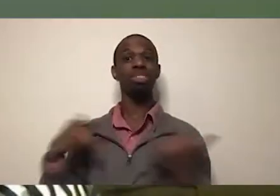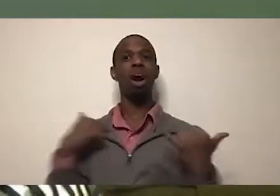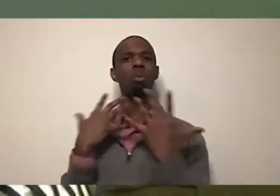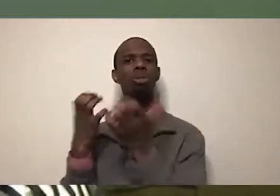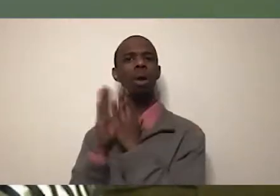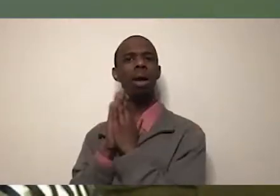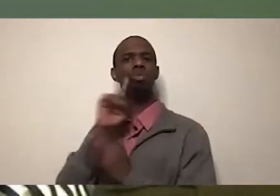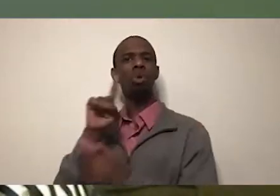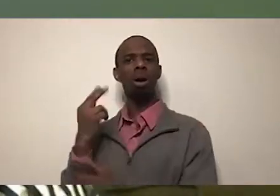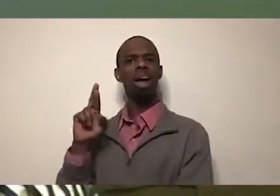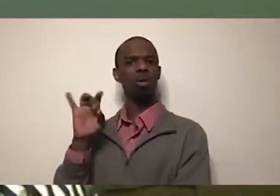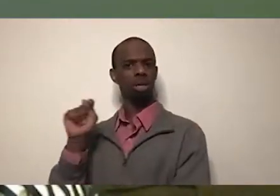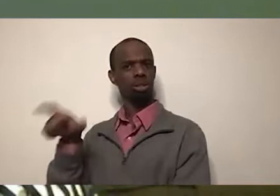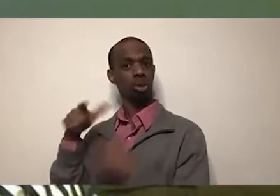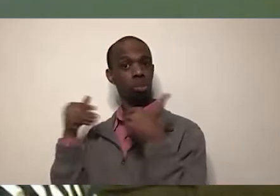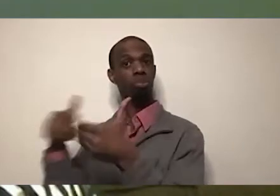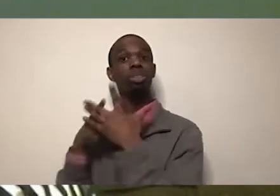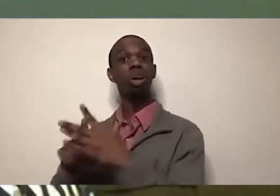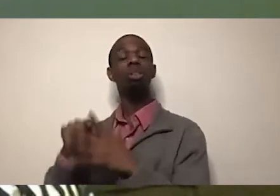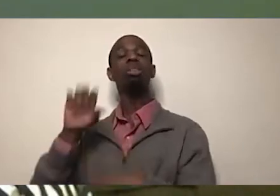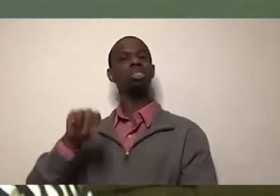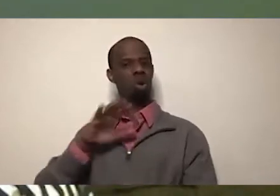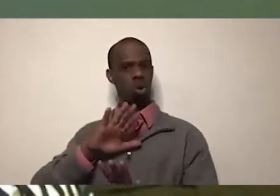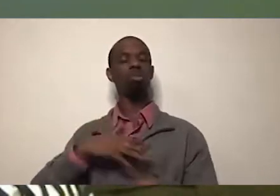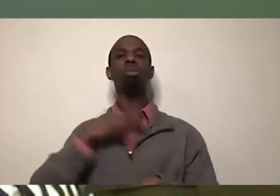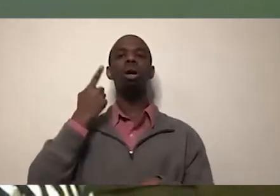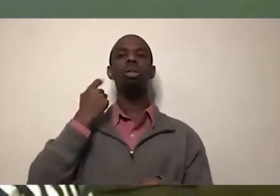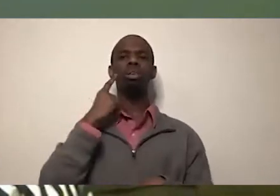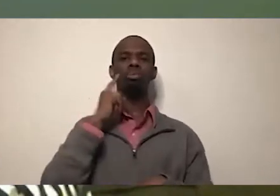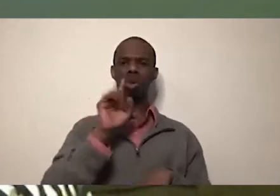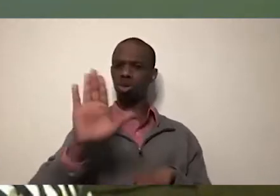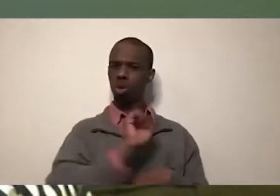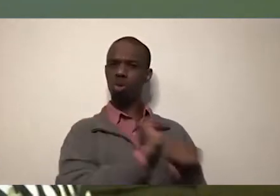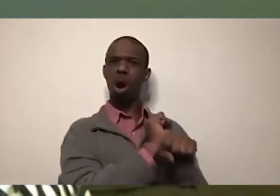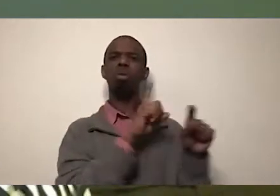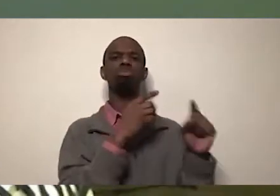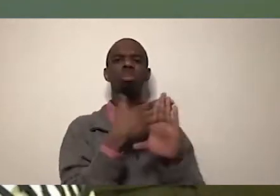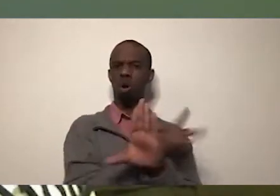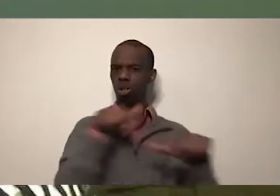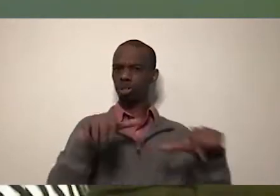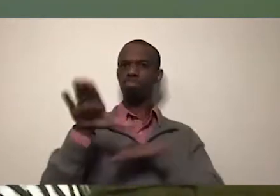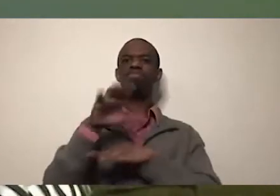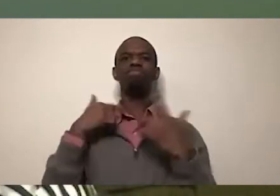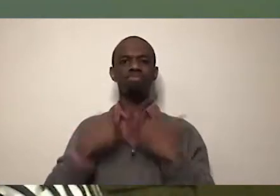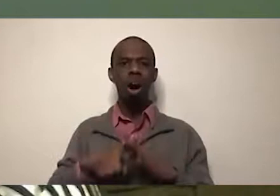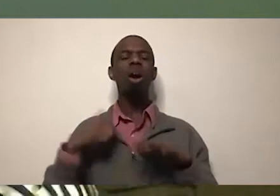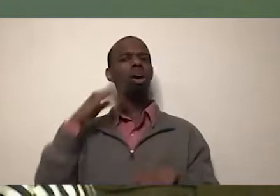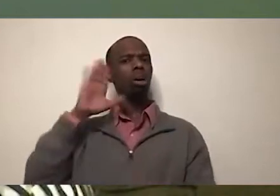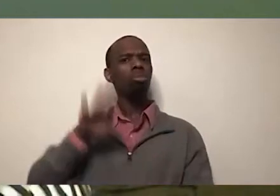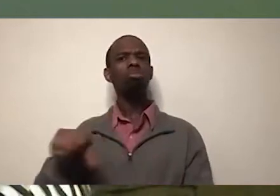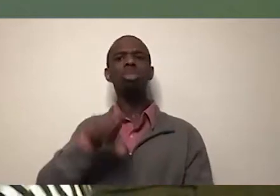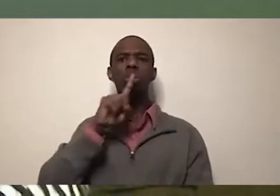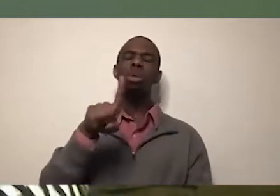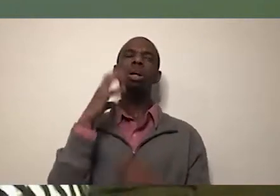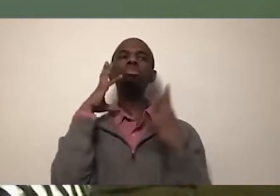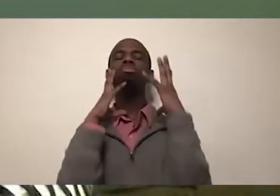evening, I know that you've lived rich and multidimensional professional lives. You've done all sorts of things over the course of